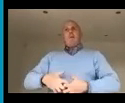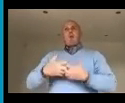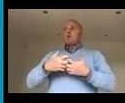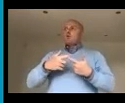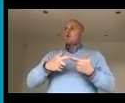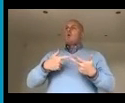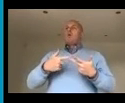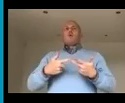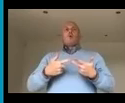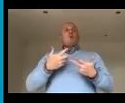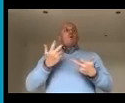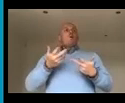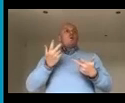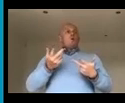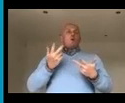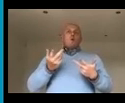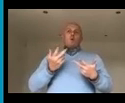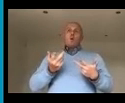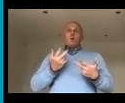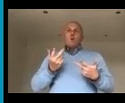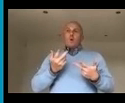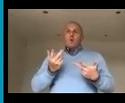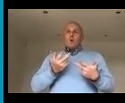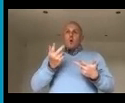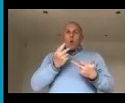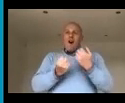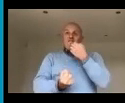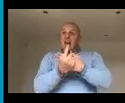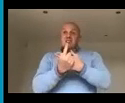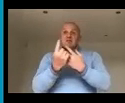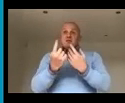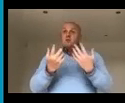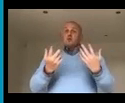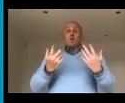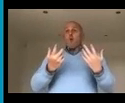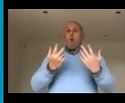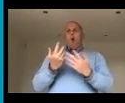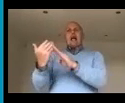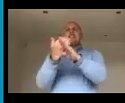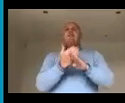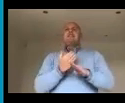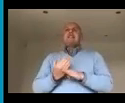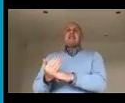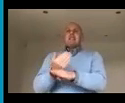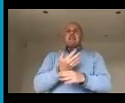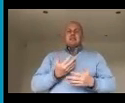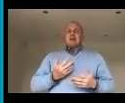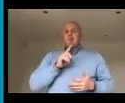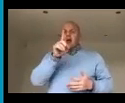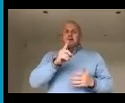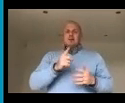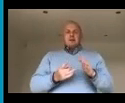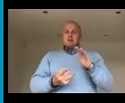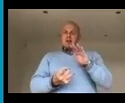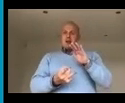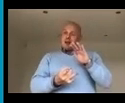be a particular event, it could be a range of activities. But it's important that you can